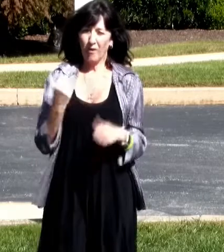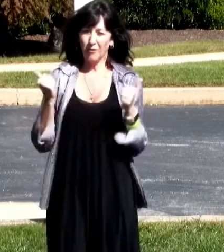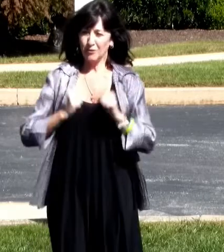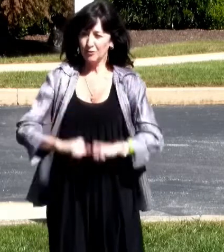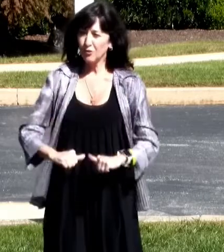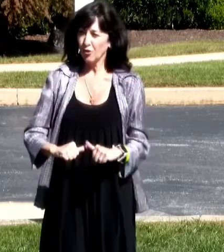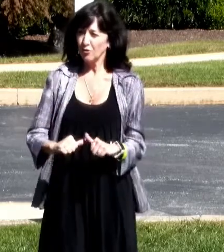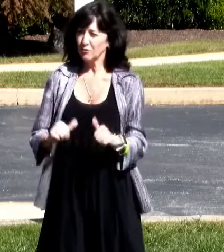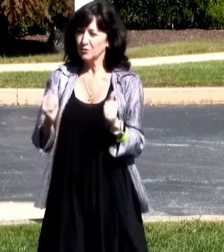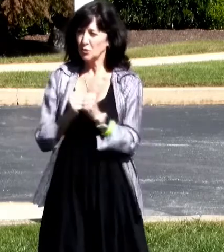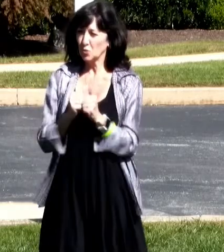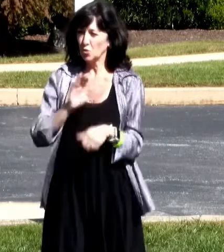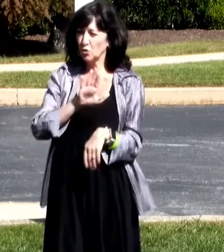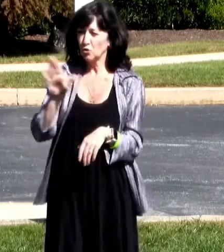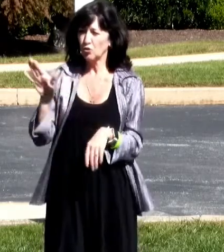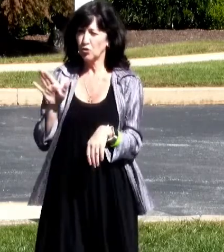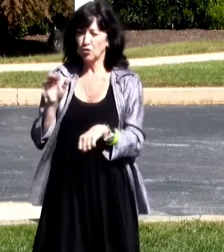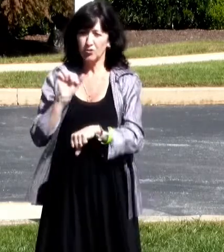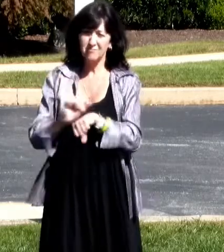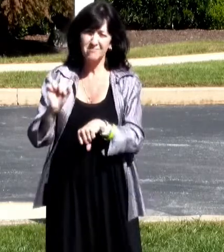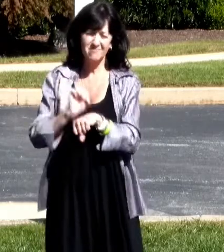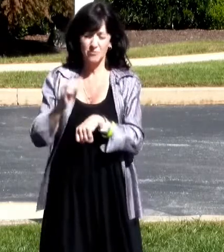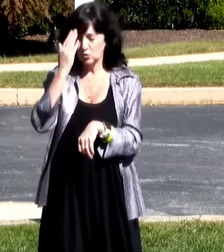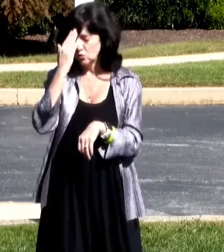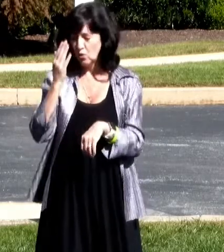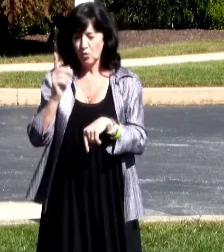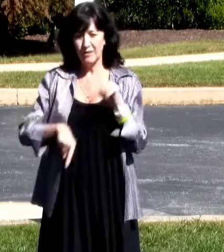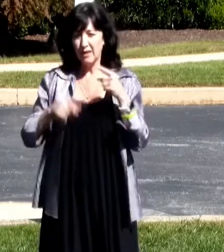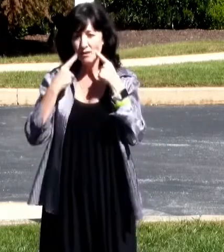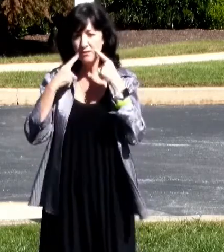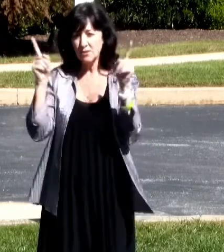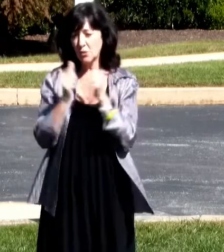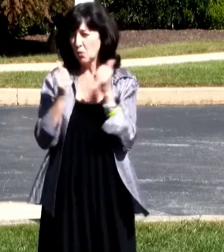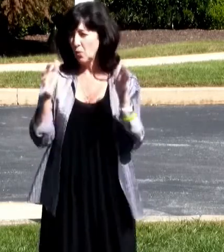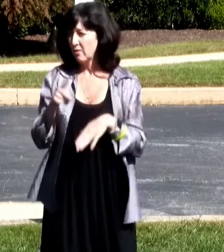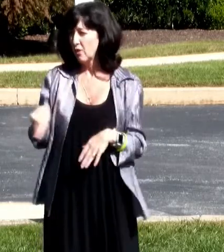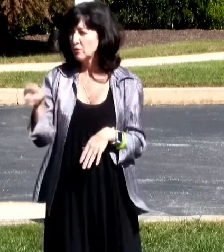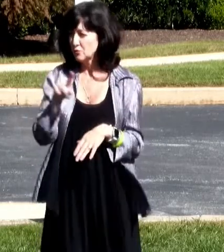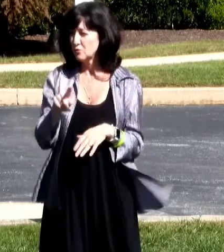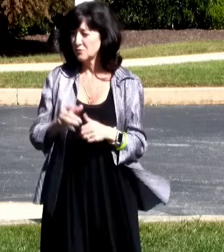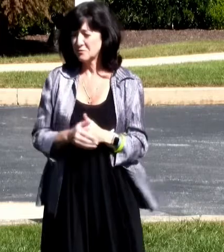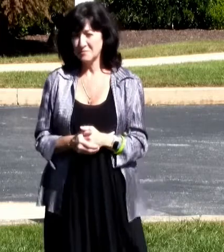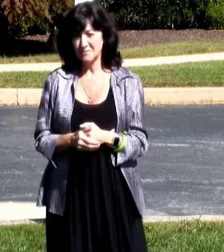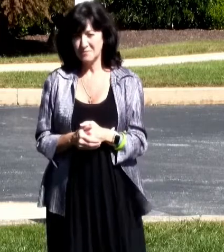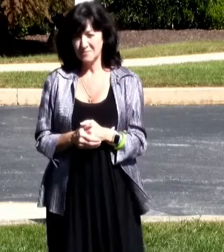Dr. Gill and others, without your tenacity, we probably wouldn't be here either. So medical society and Mark, thank you so much.